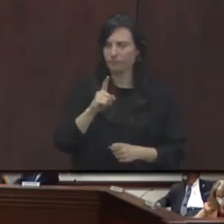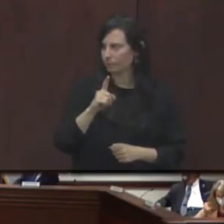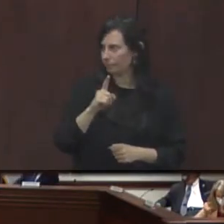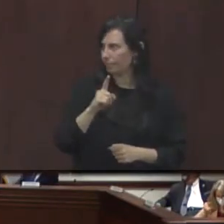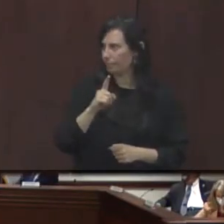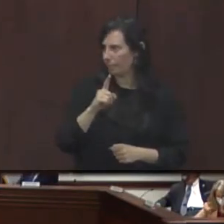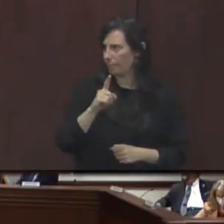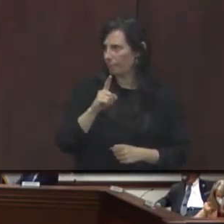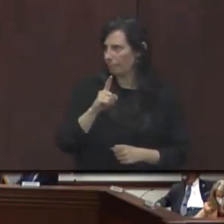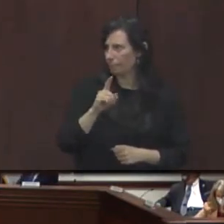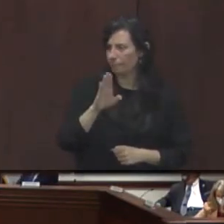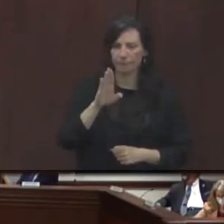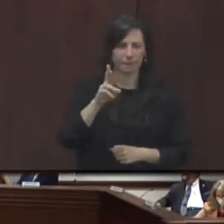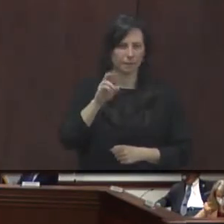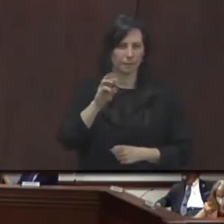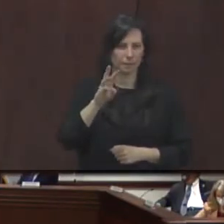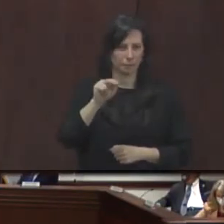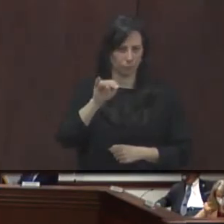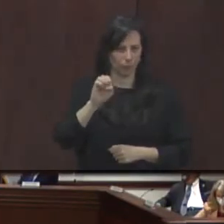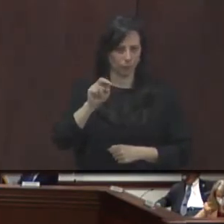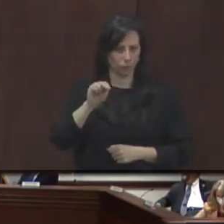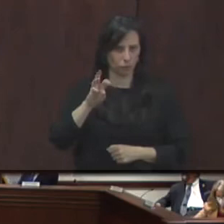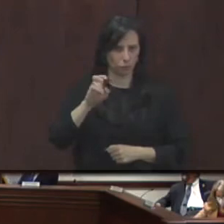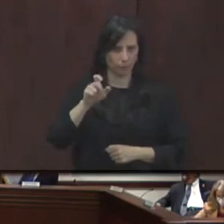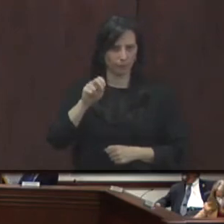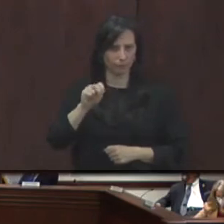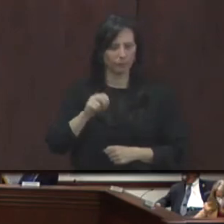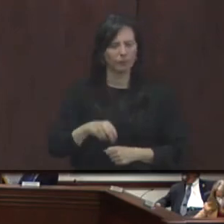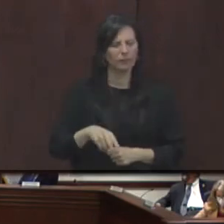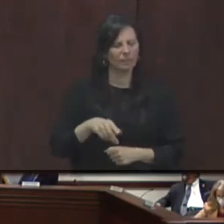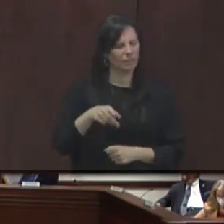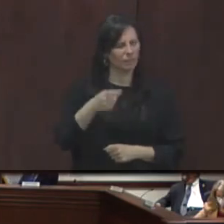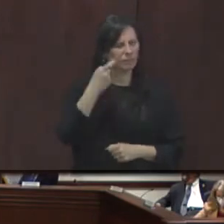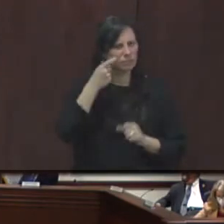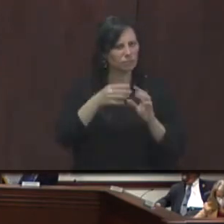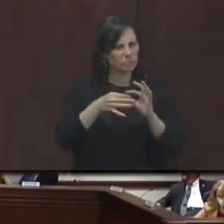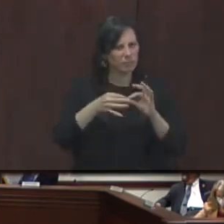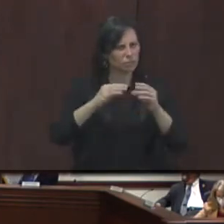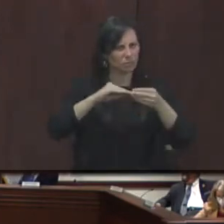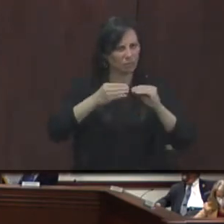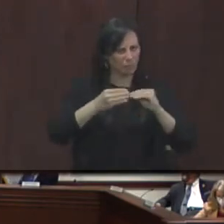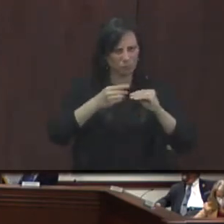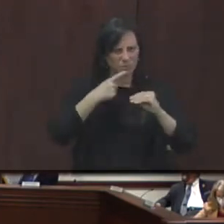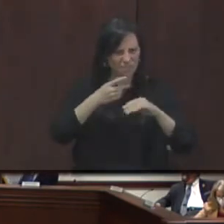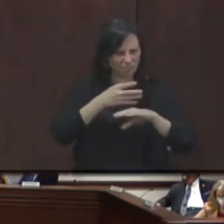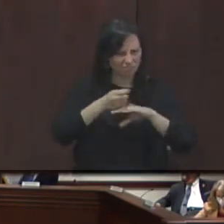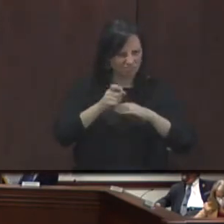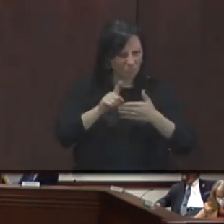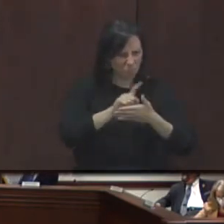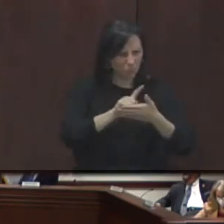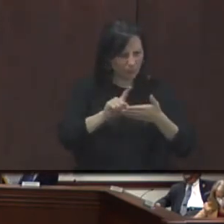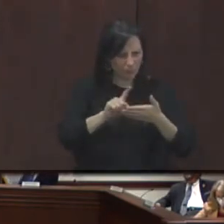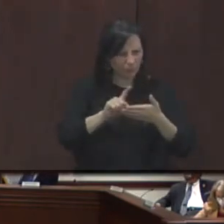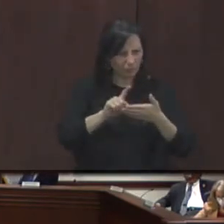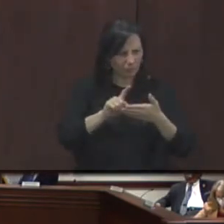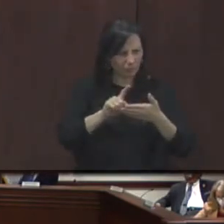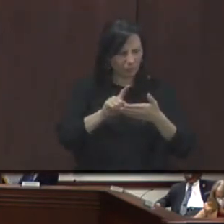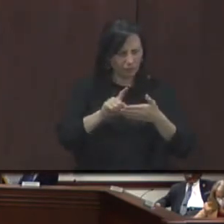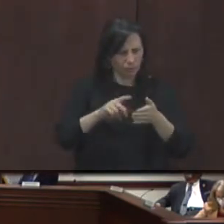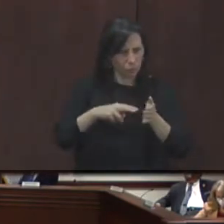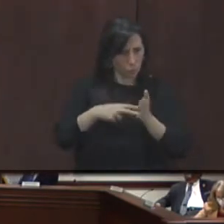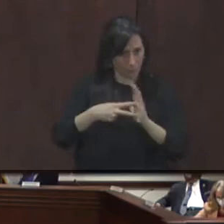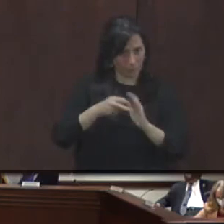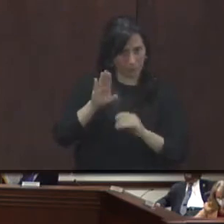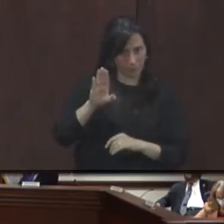Parker, Fletch, the numbers that you just mentioned of the $975 a week, is that only what's coming to